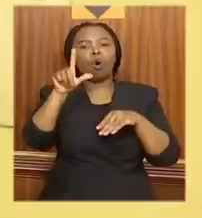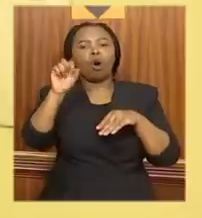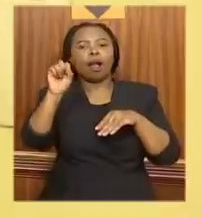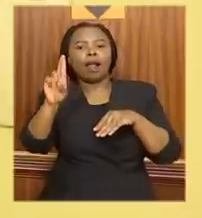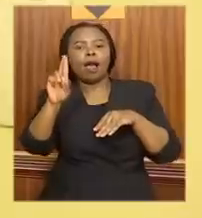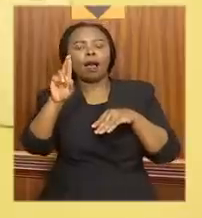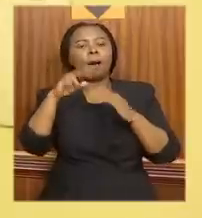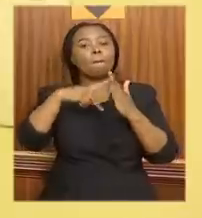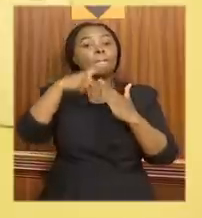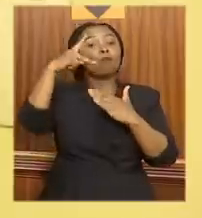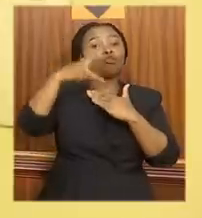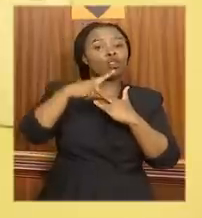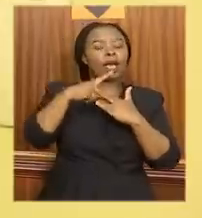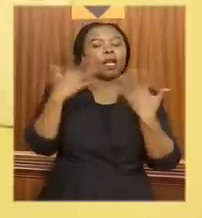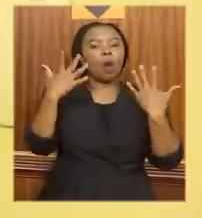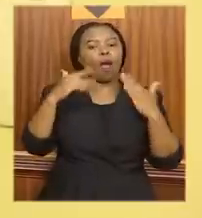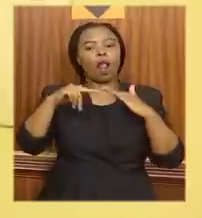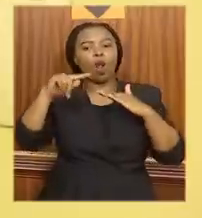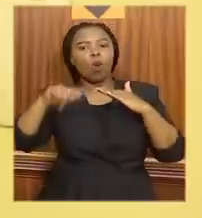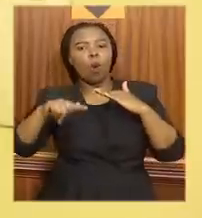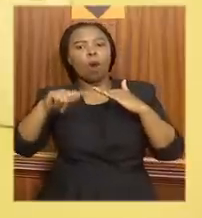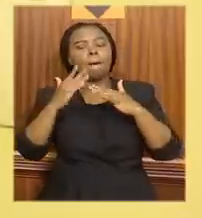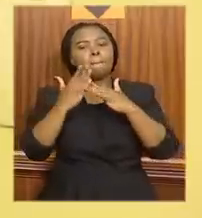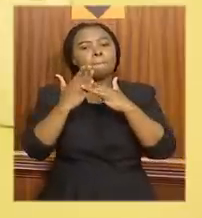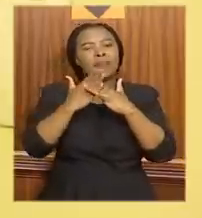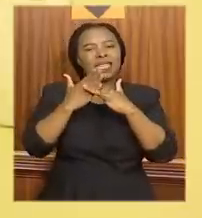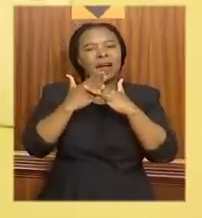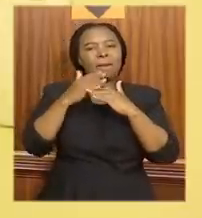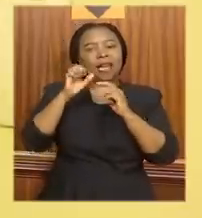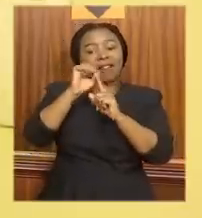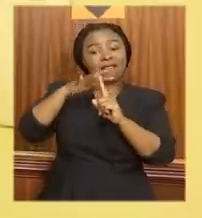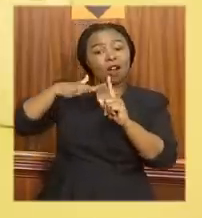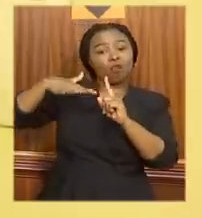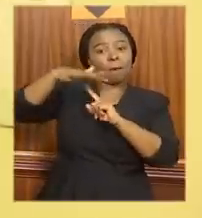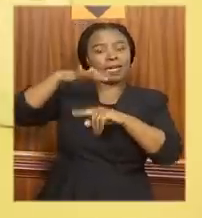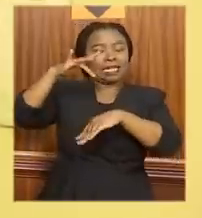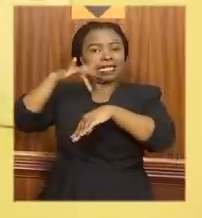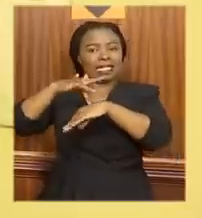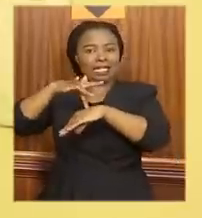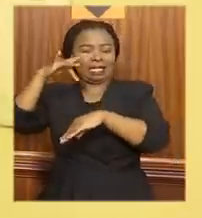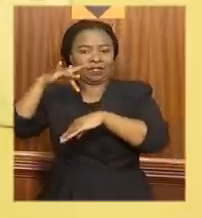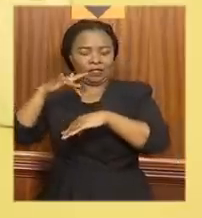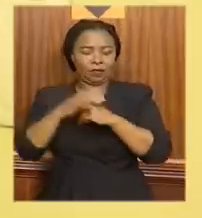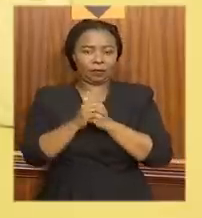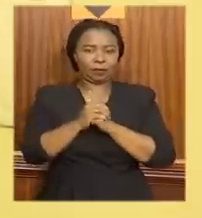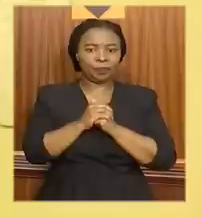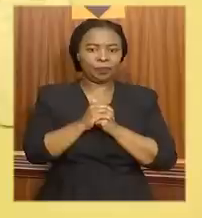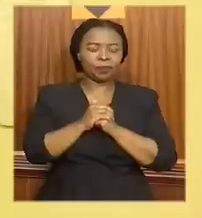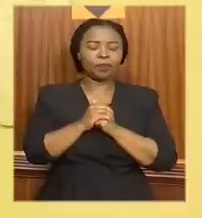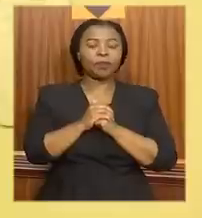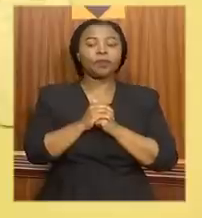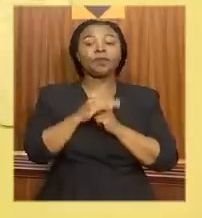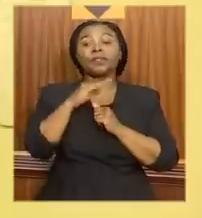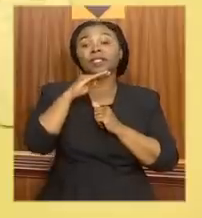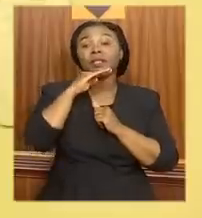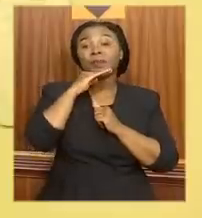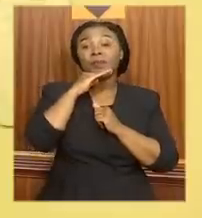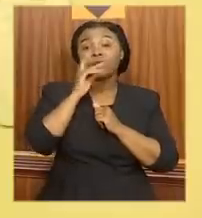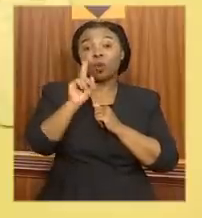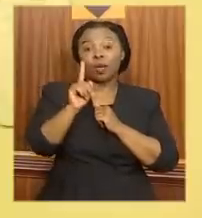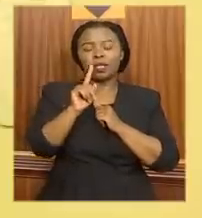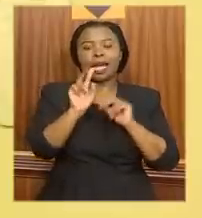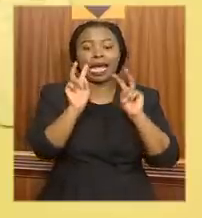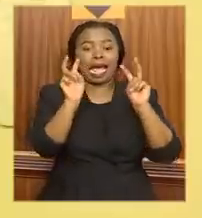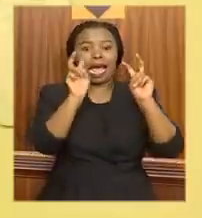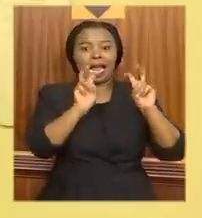of low and medium environmental sensitivity. It also means Eskom can expand